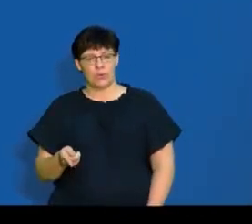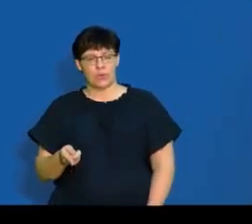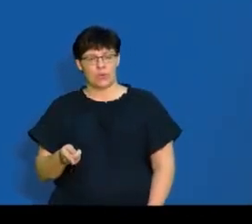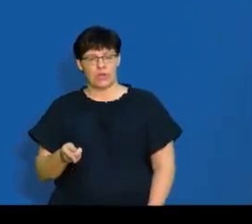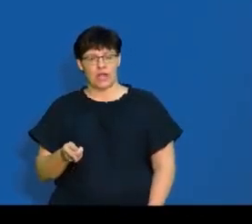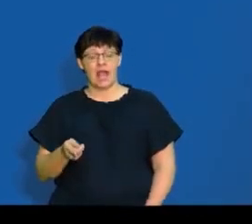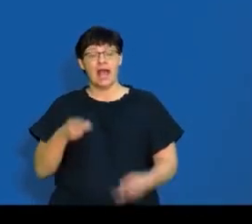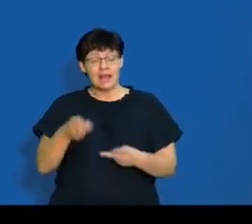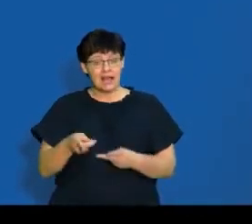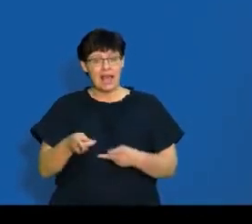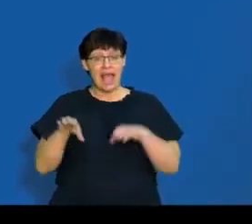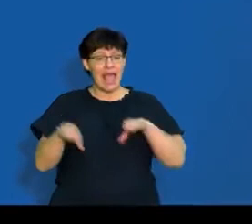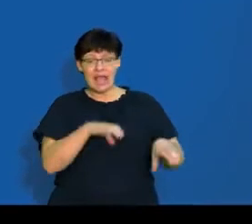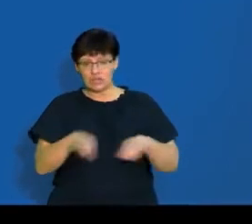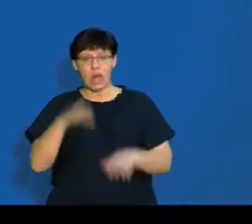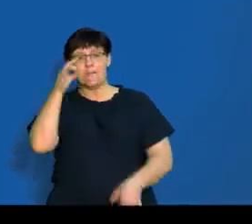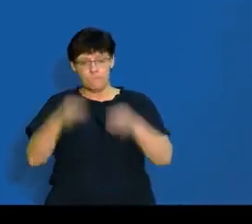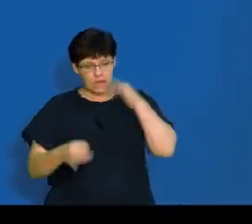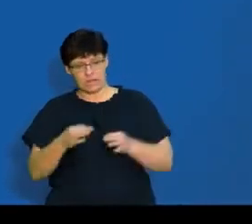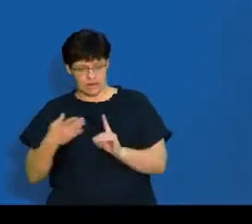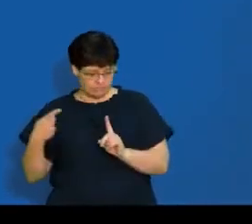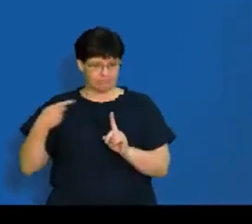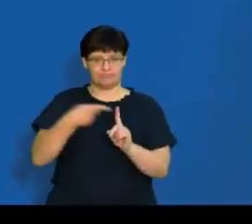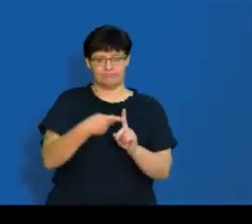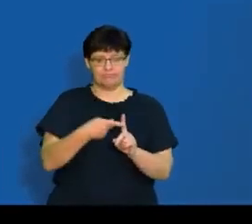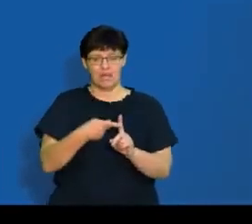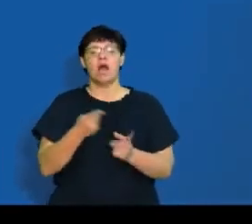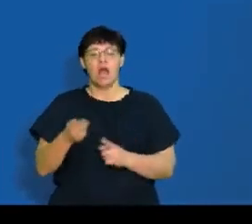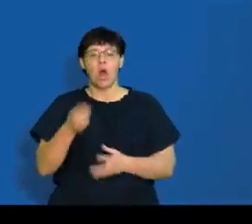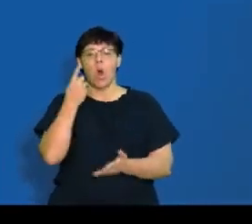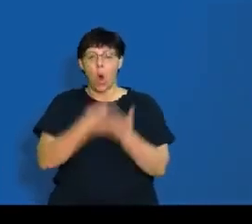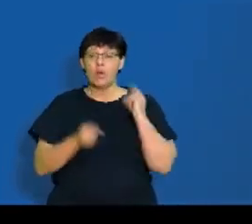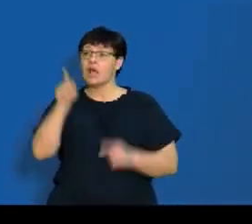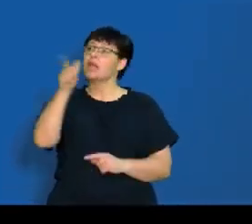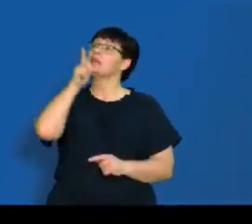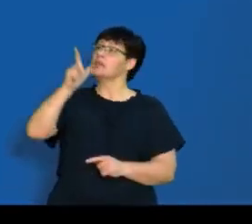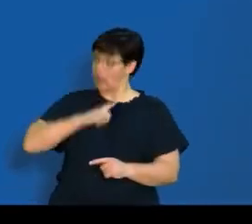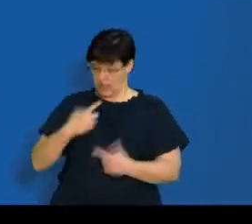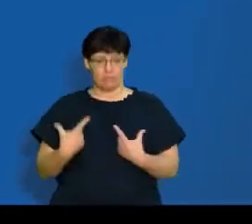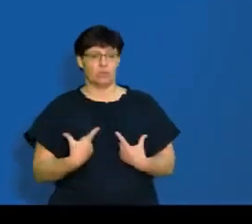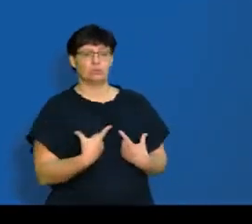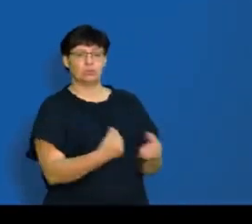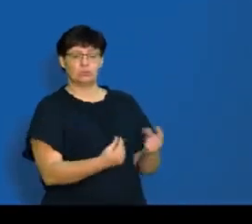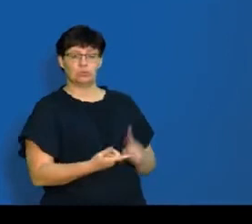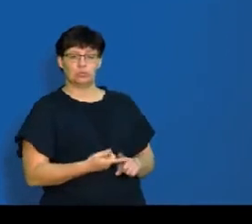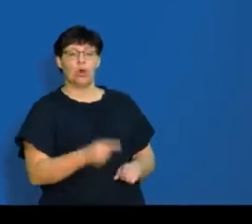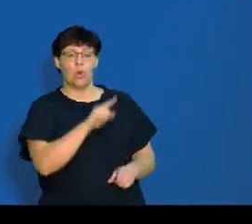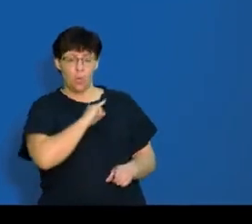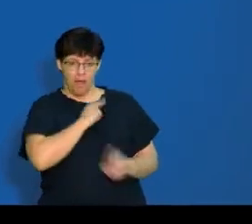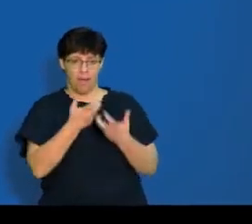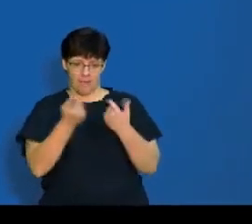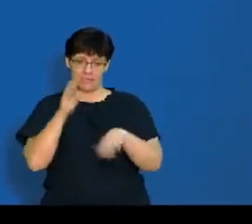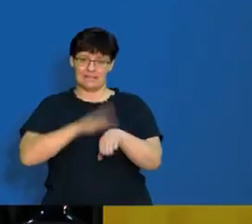The case or the action was politically motivated. He was merely implementing instructions from leaders of the